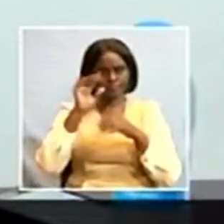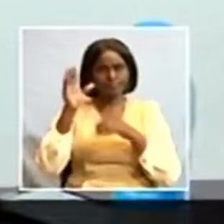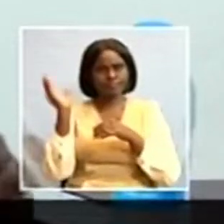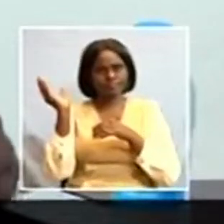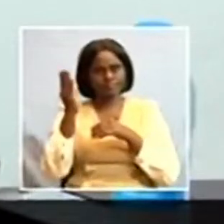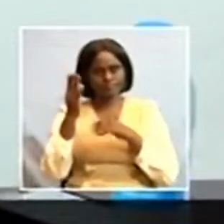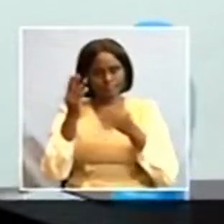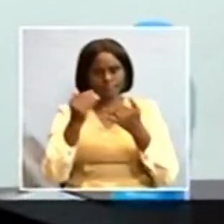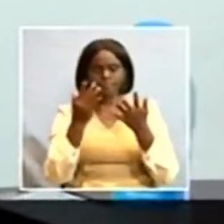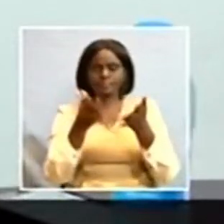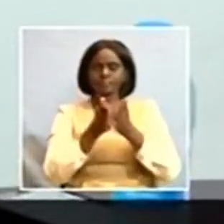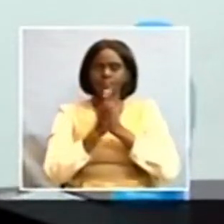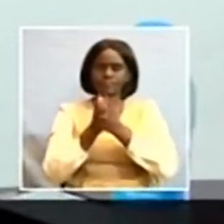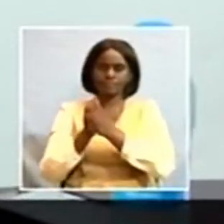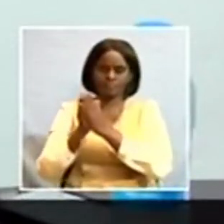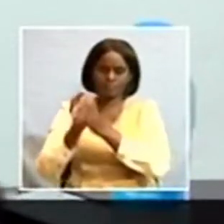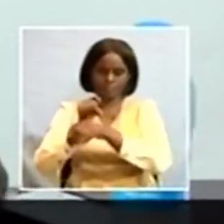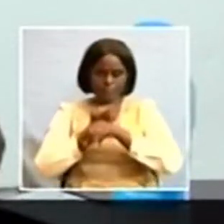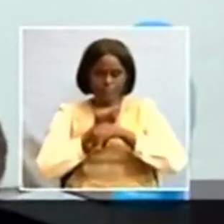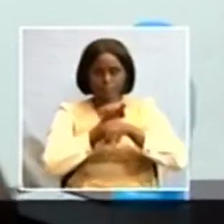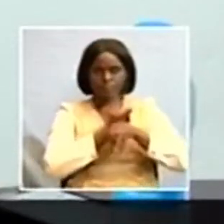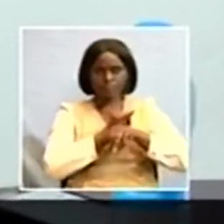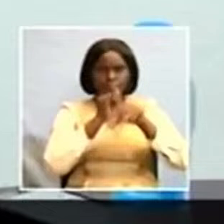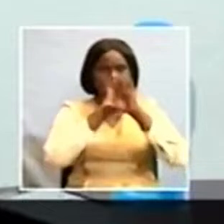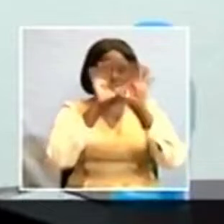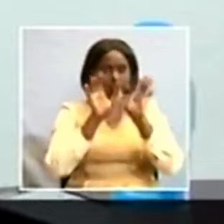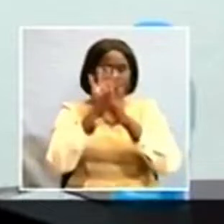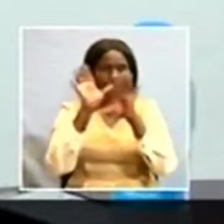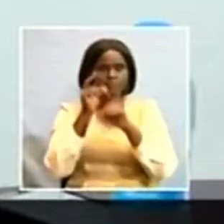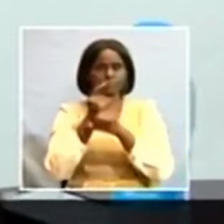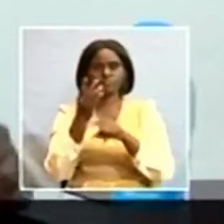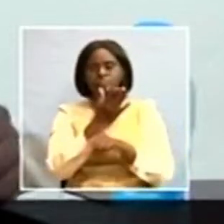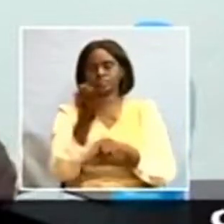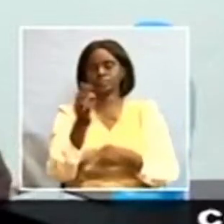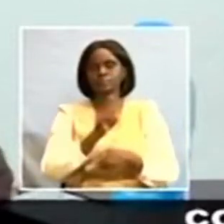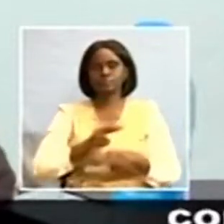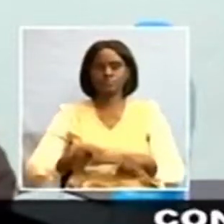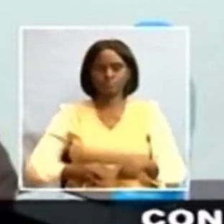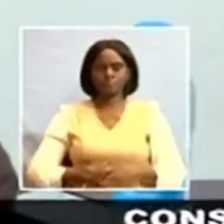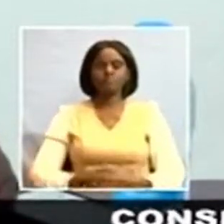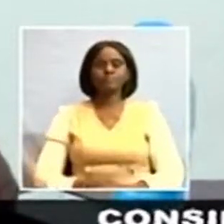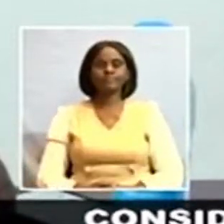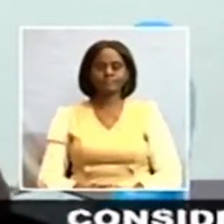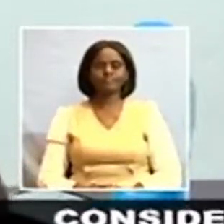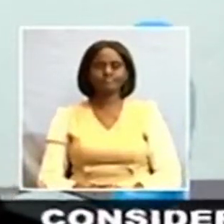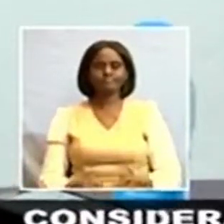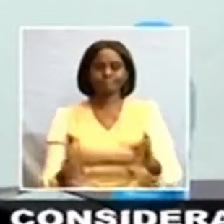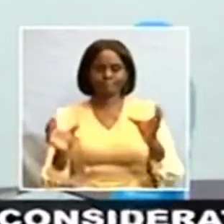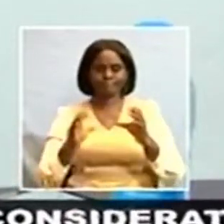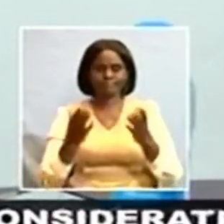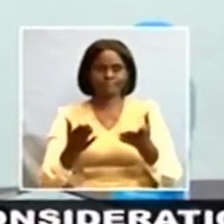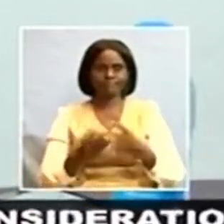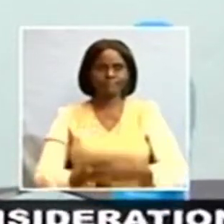I now wish to invite points of clarifications from the honorable members of the committee.